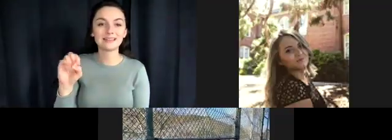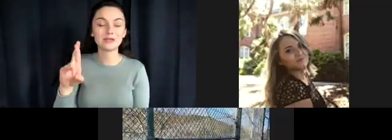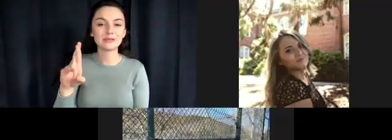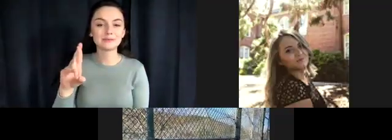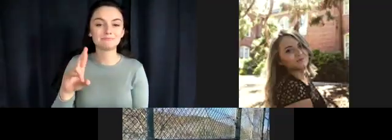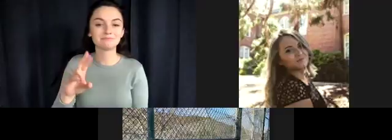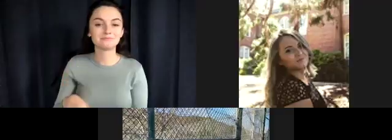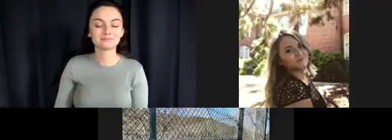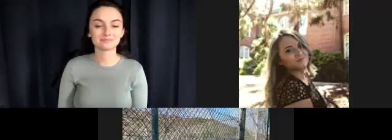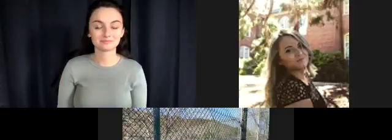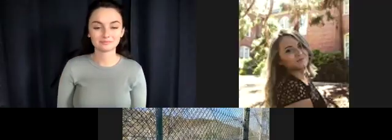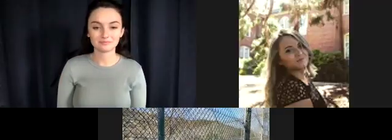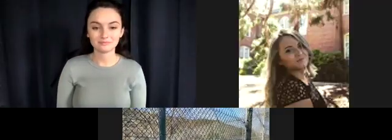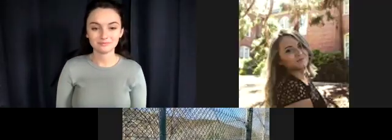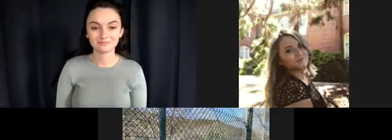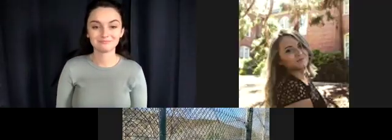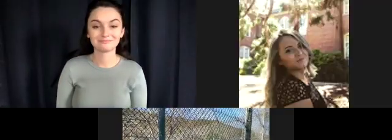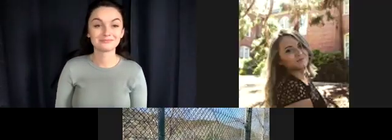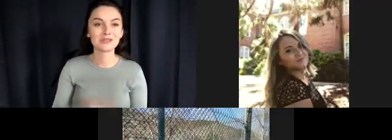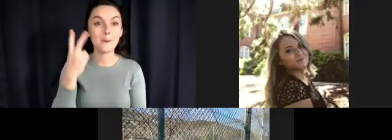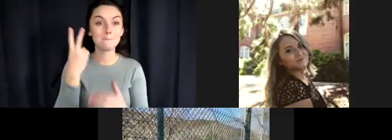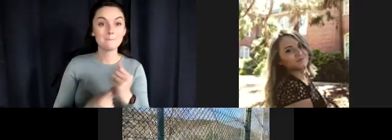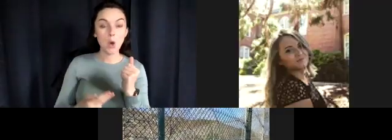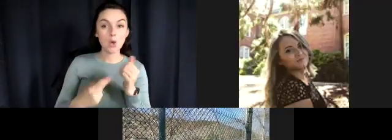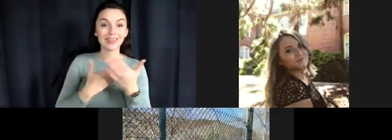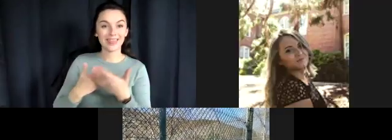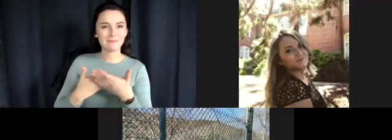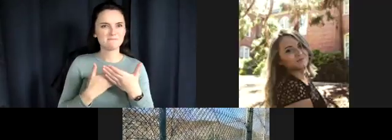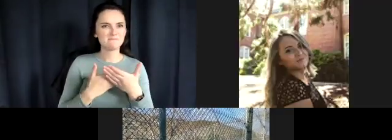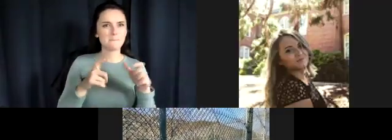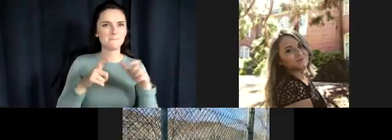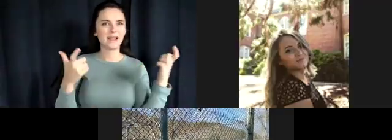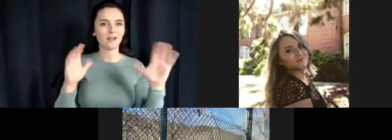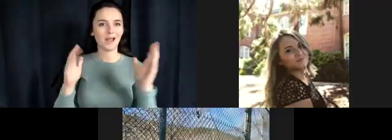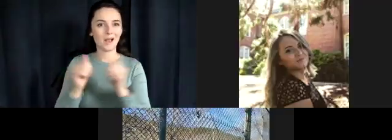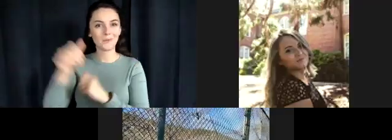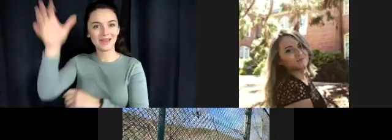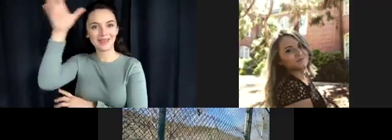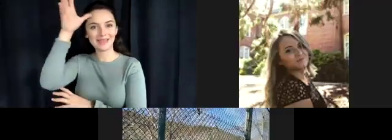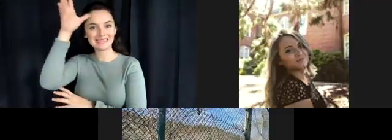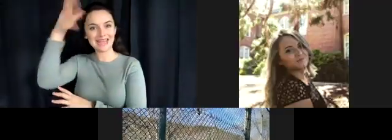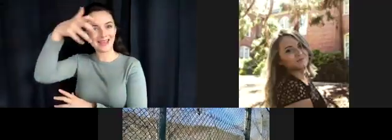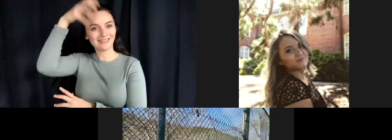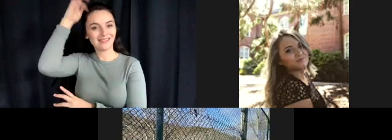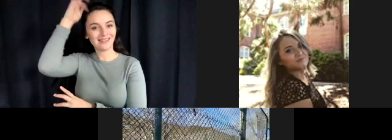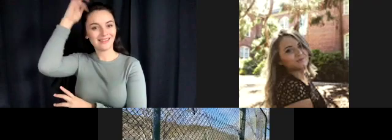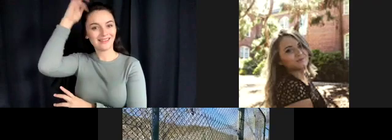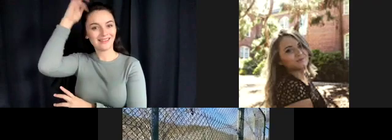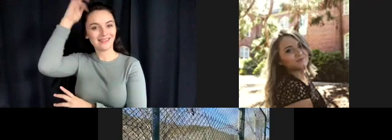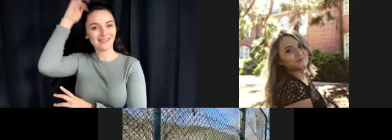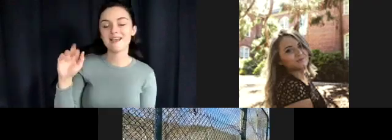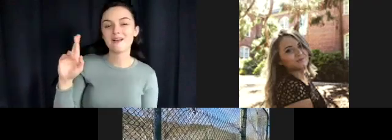nephew and sons are bigger than they are. So we've got Arnold, who's at Audubon, and we've